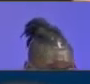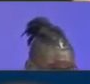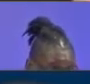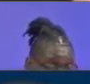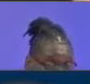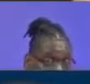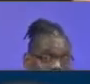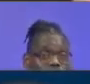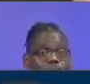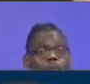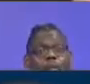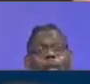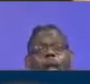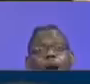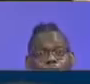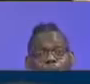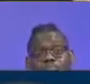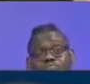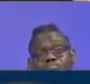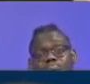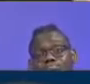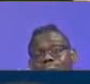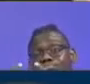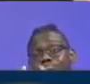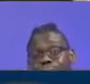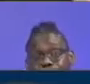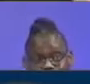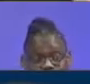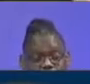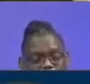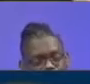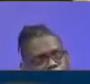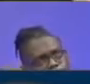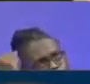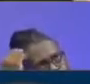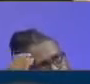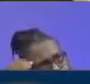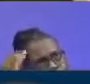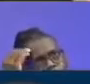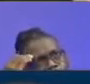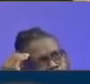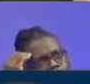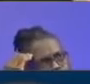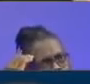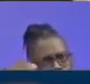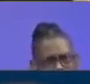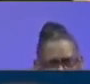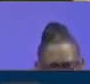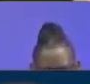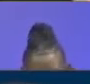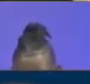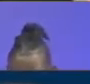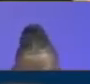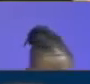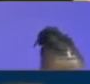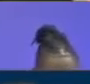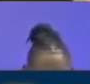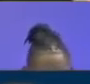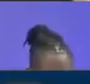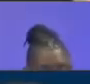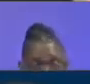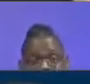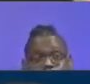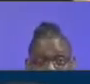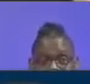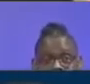period of introspection, reflection, and consultation. And therefore, a loud scream